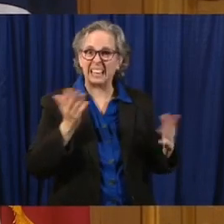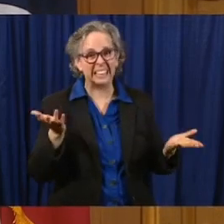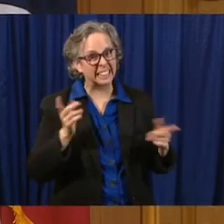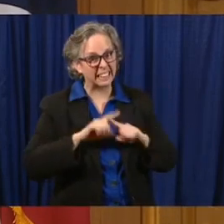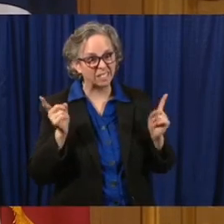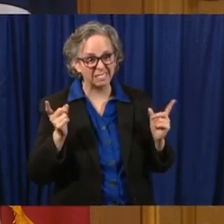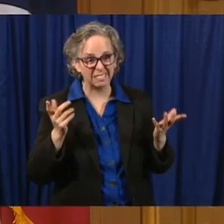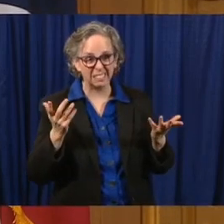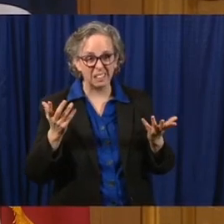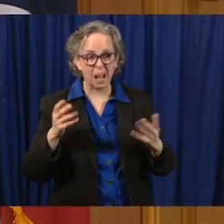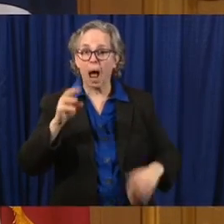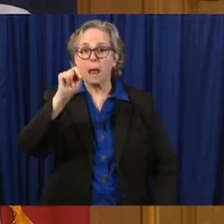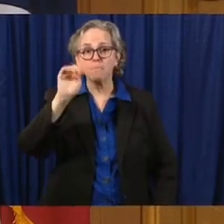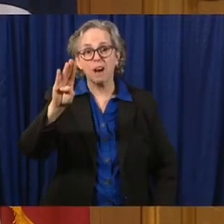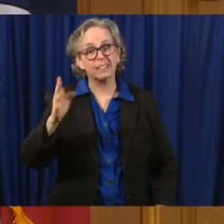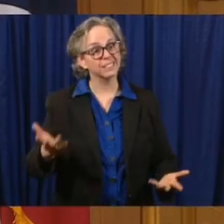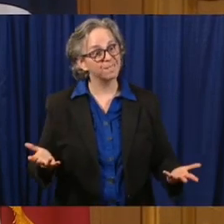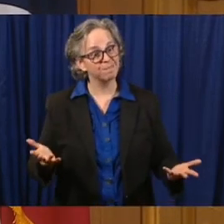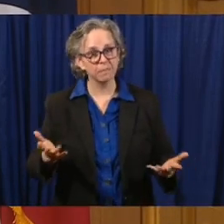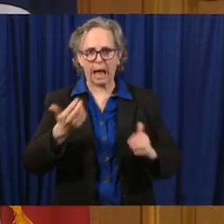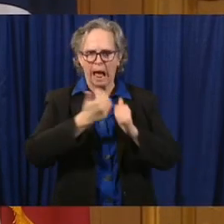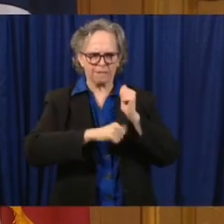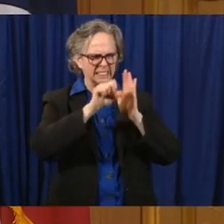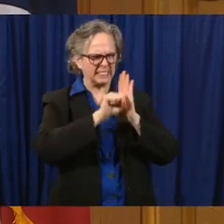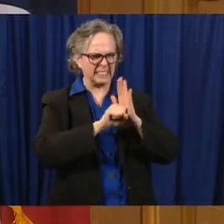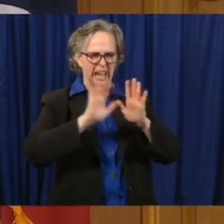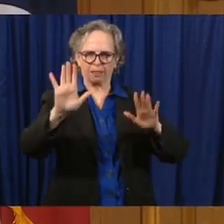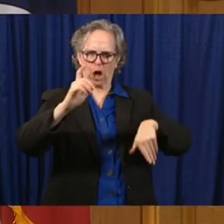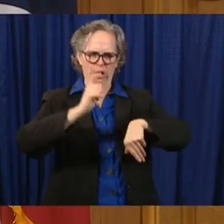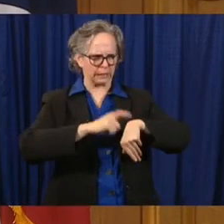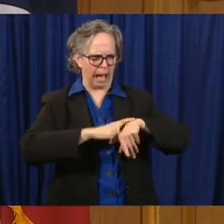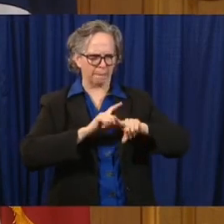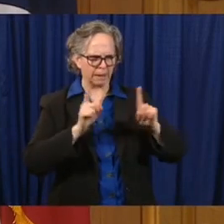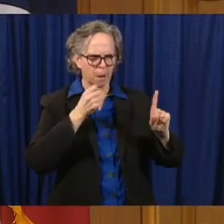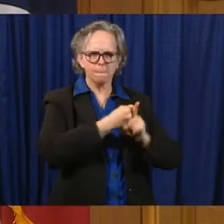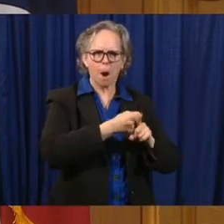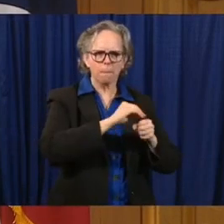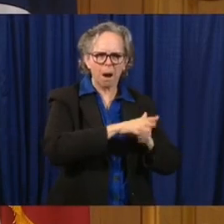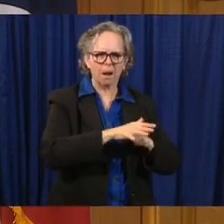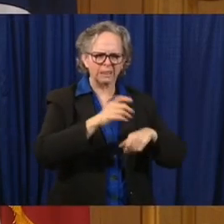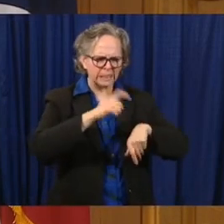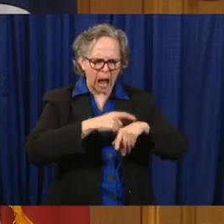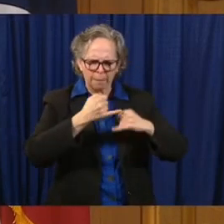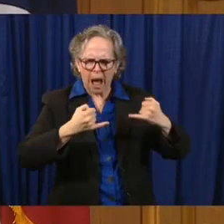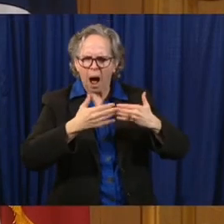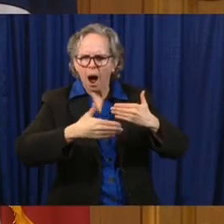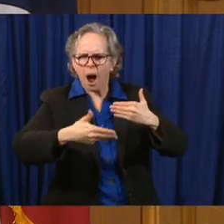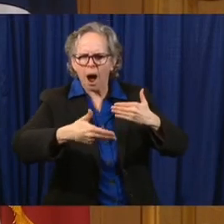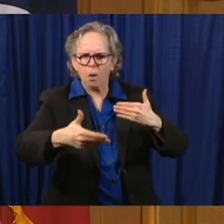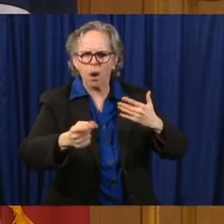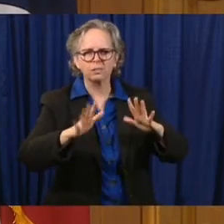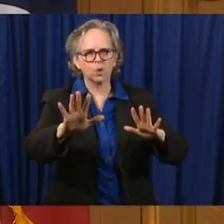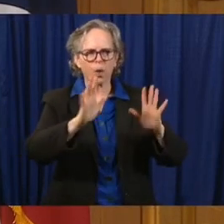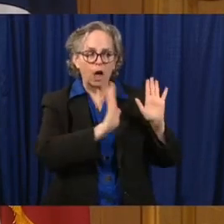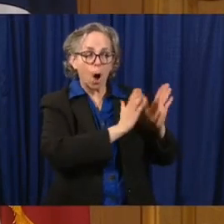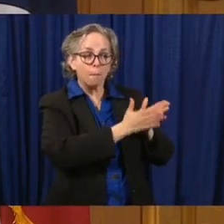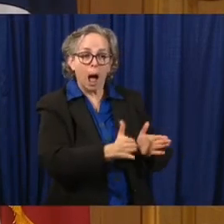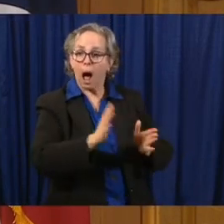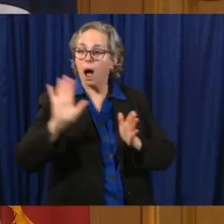state is have a unique situation. I mean, we are at a different stage in Ohio than,